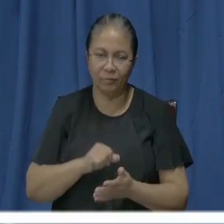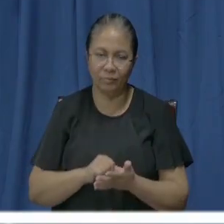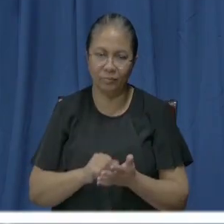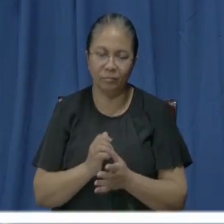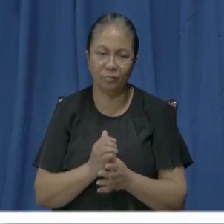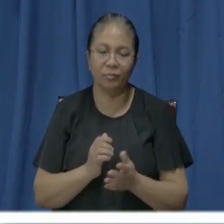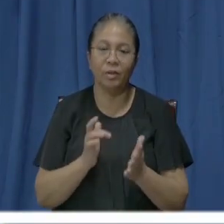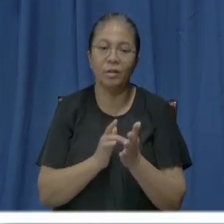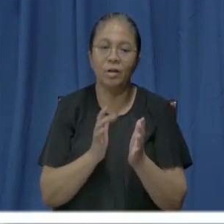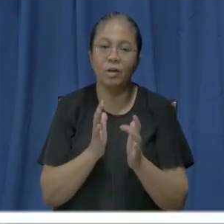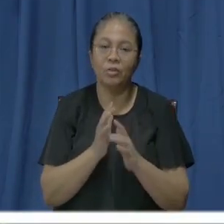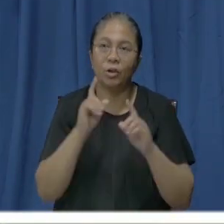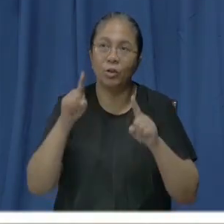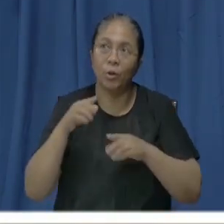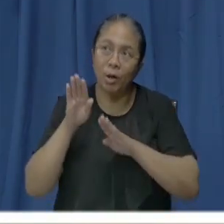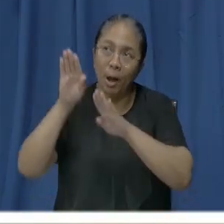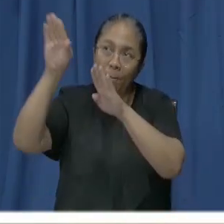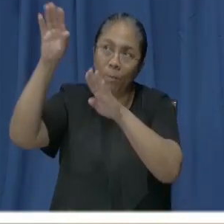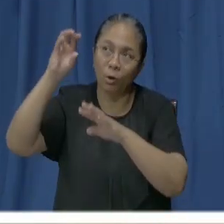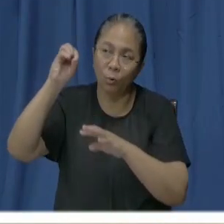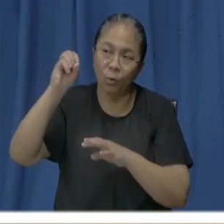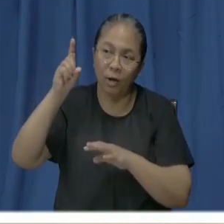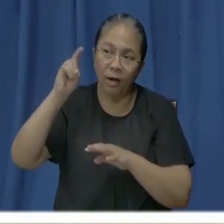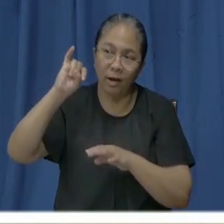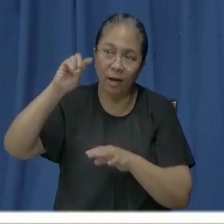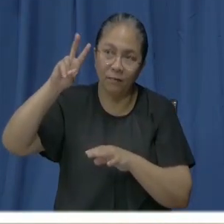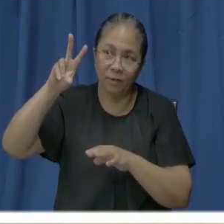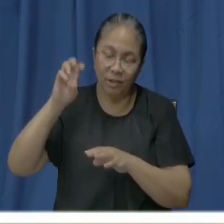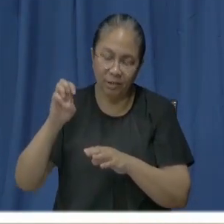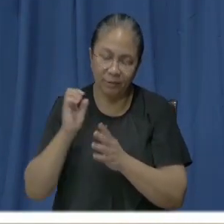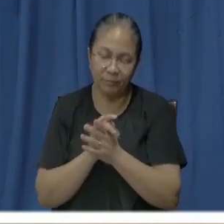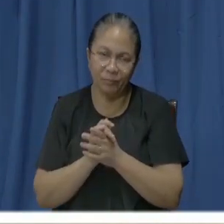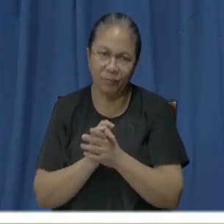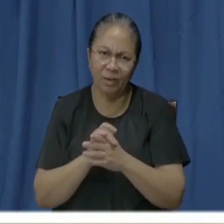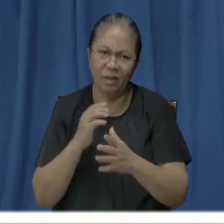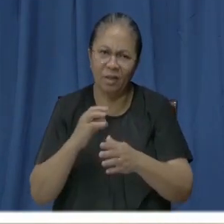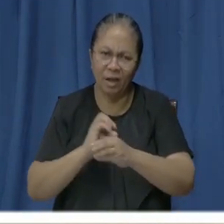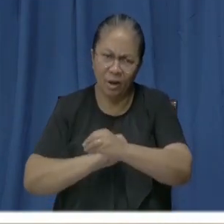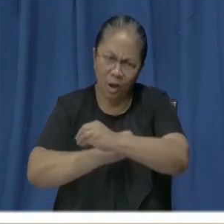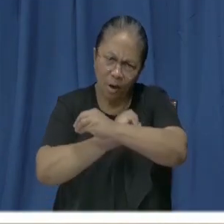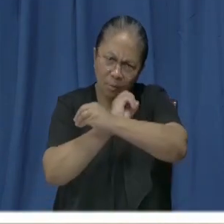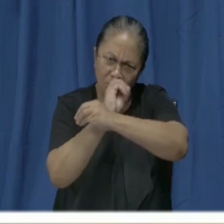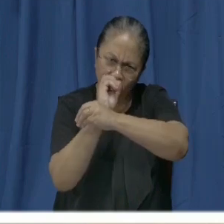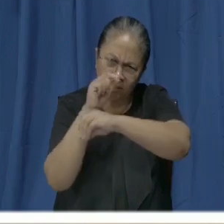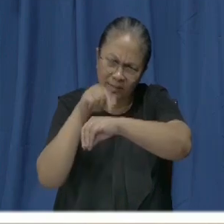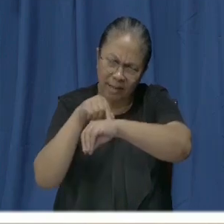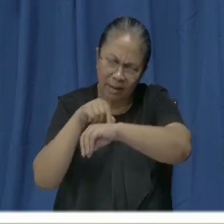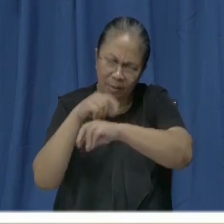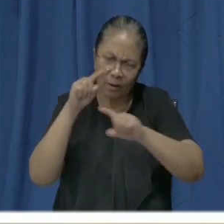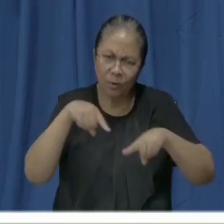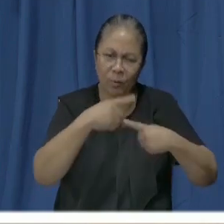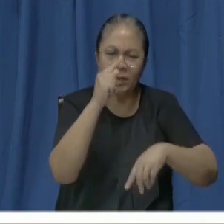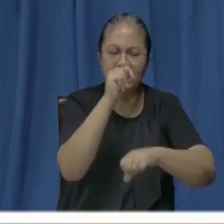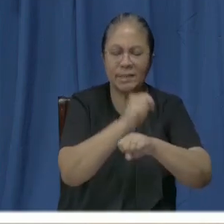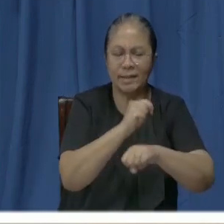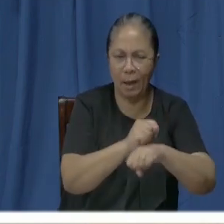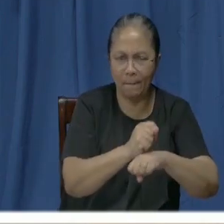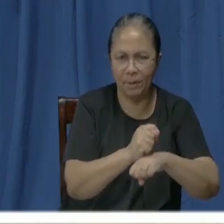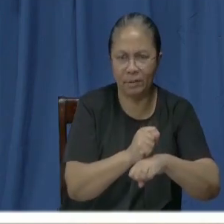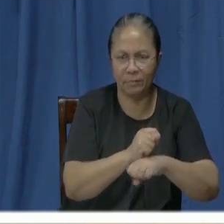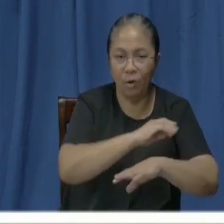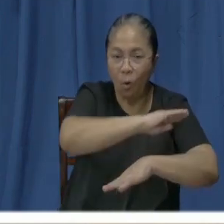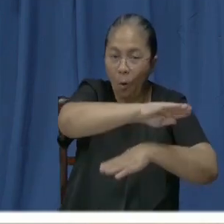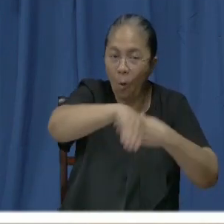Jesus went to the Mount of Olives at daybreak. He appeared in the temple again. And as all the